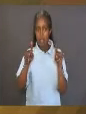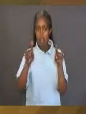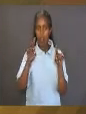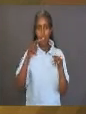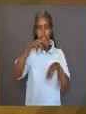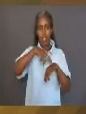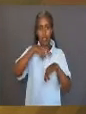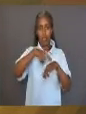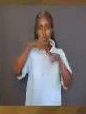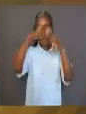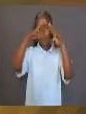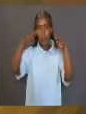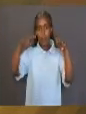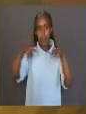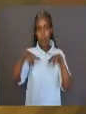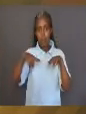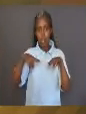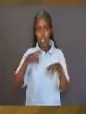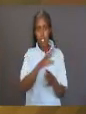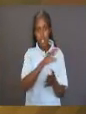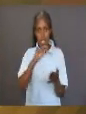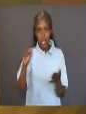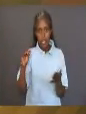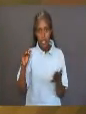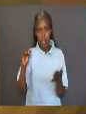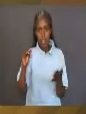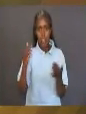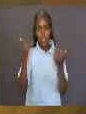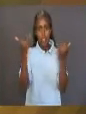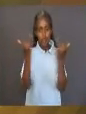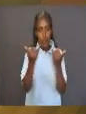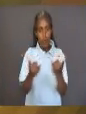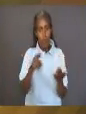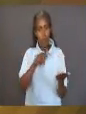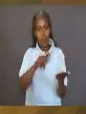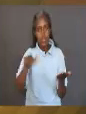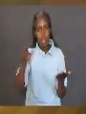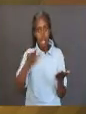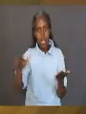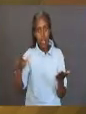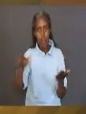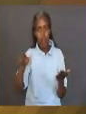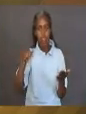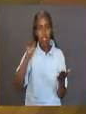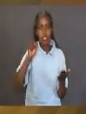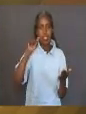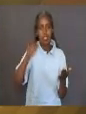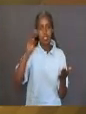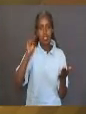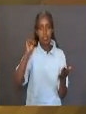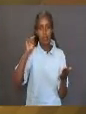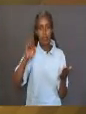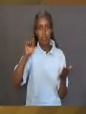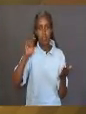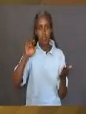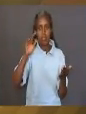regular polygons, and then draw the line of symmetry for